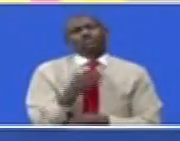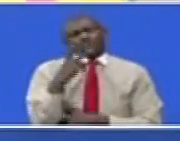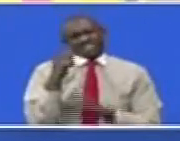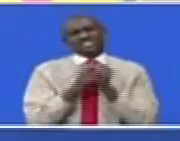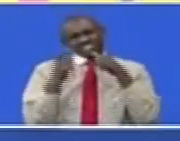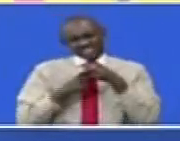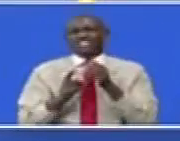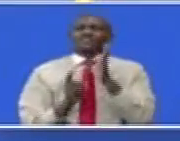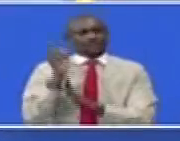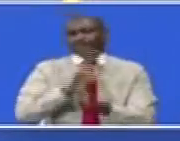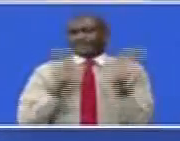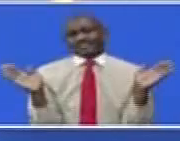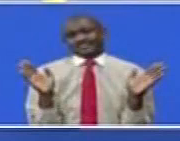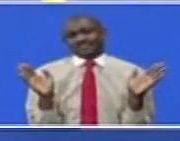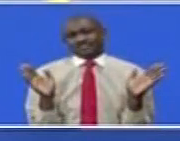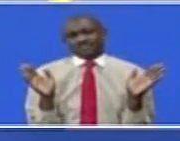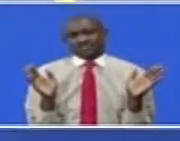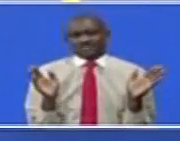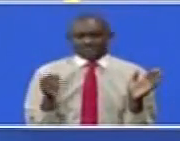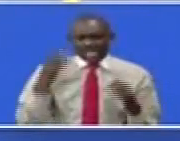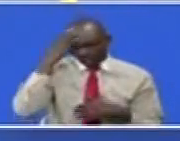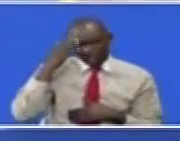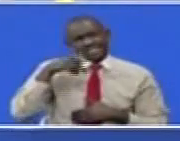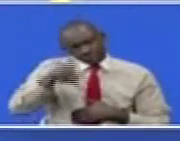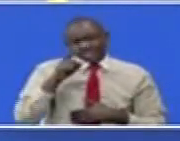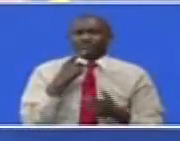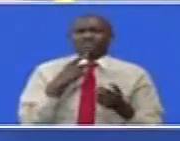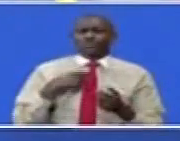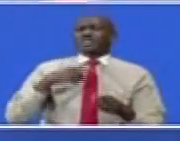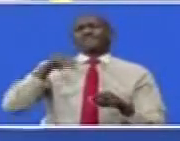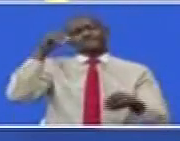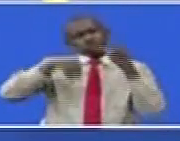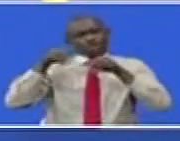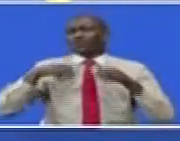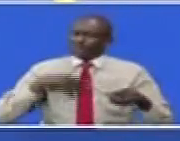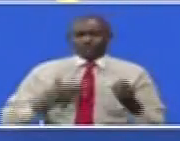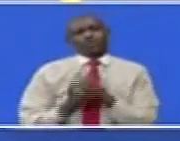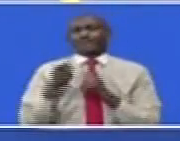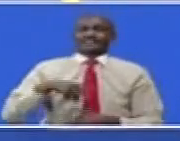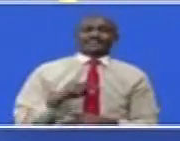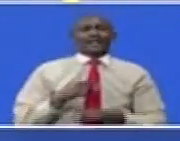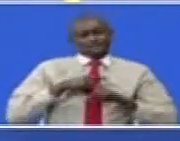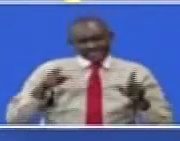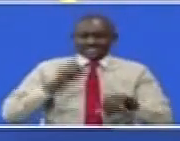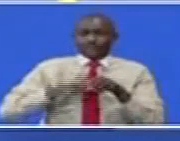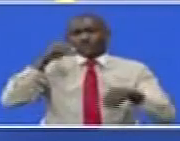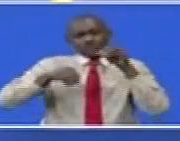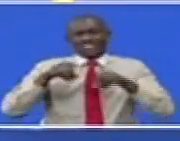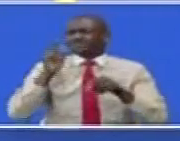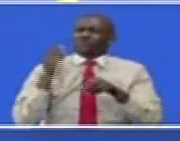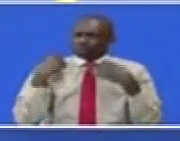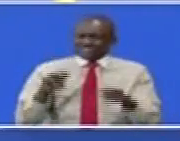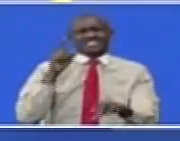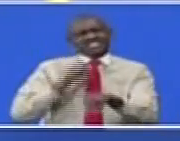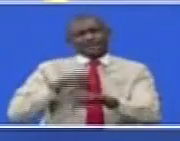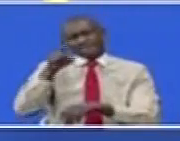one of development. Sisi tunashagua watusaidie. Baada ya kutumia muda mingi sana